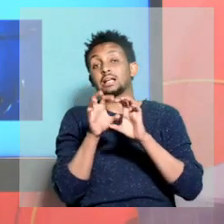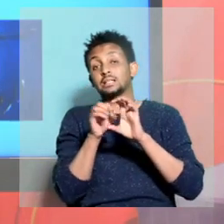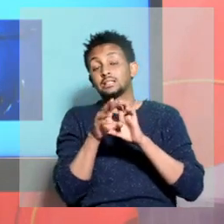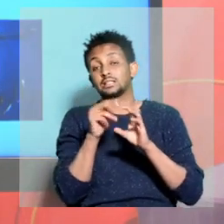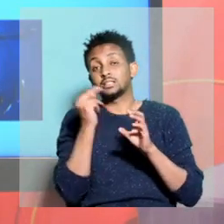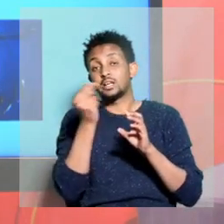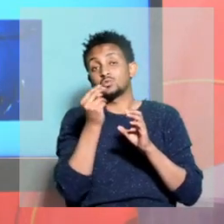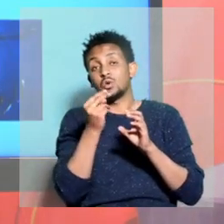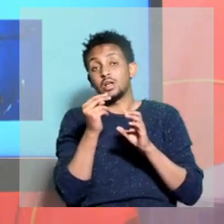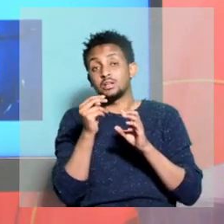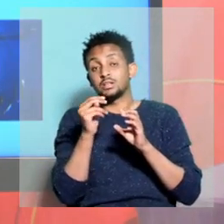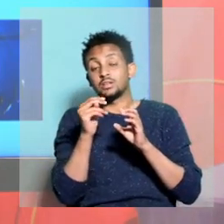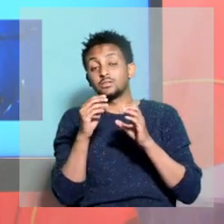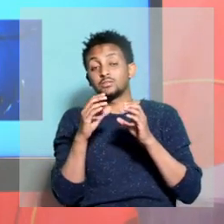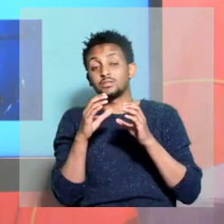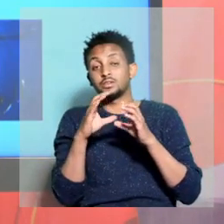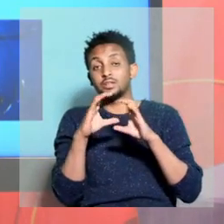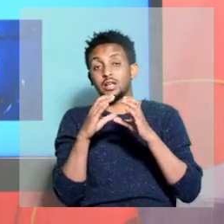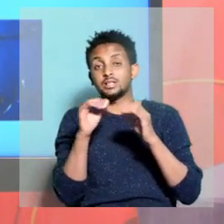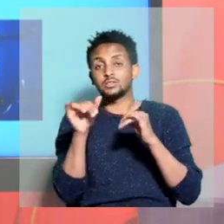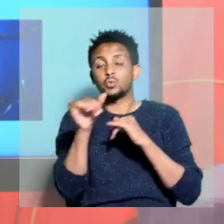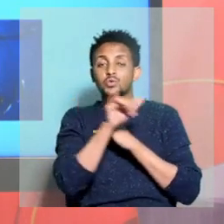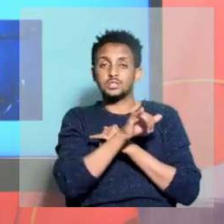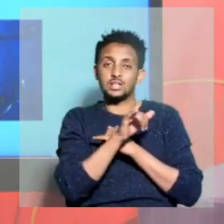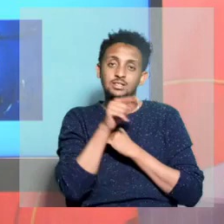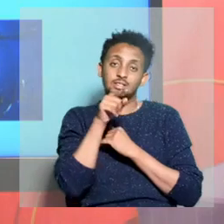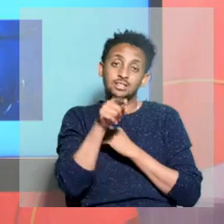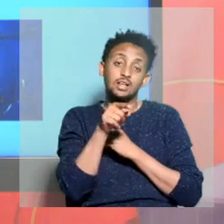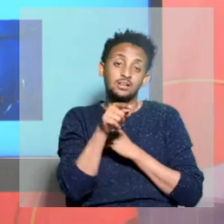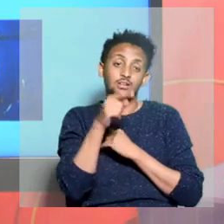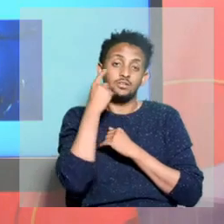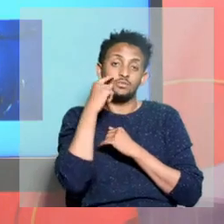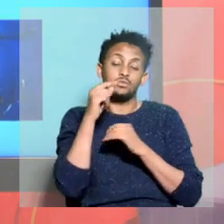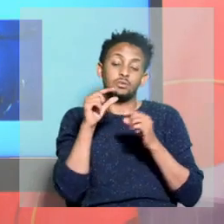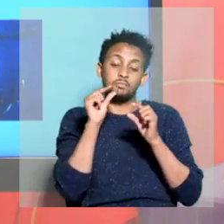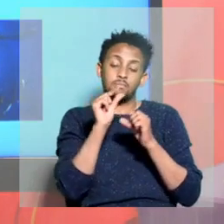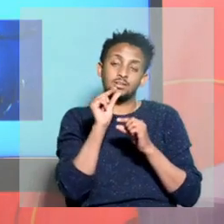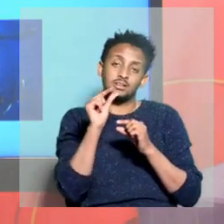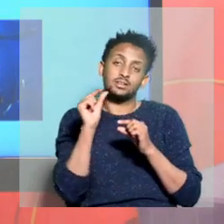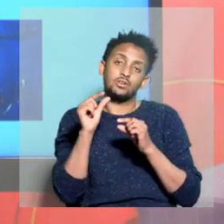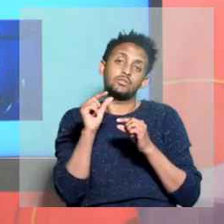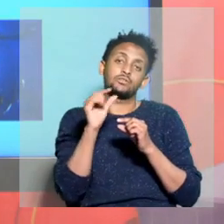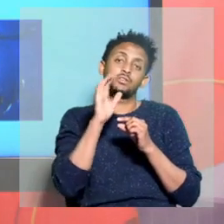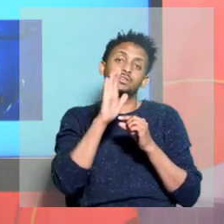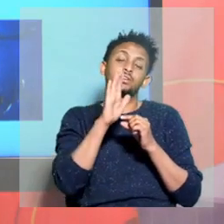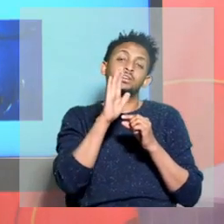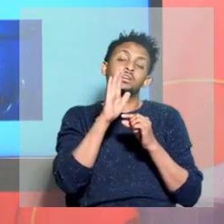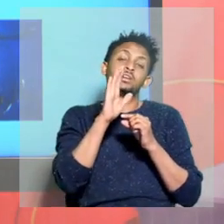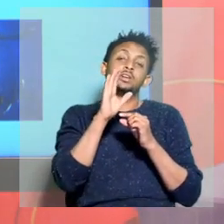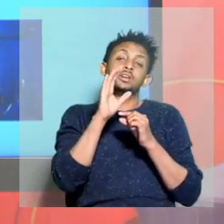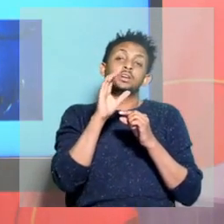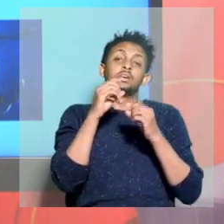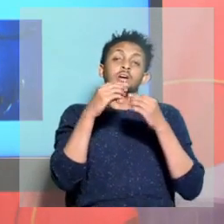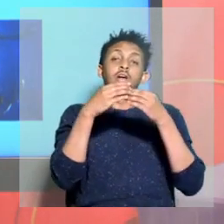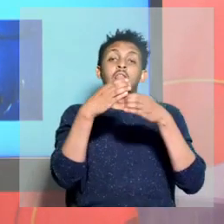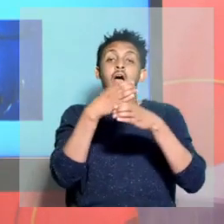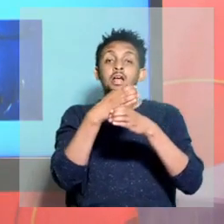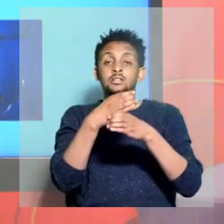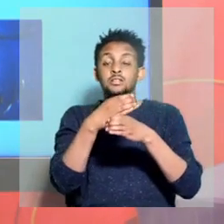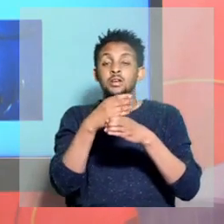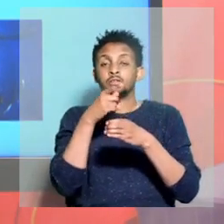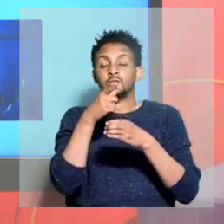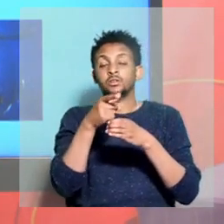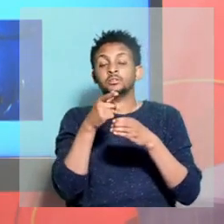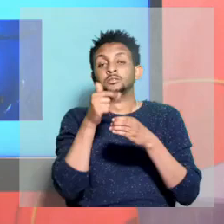the natural frequency of the glass remains constant. For that, the particle of the glass is going to have the maximum possible